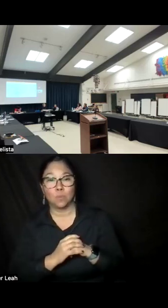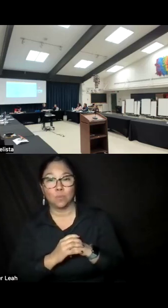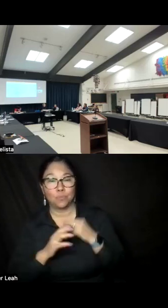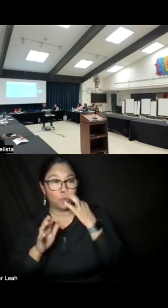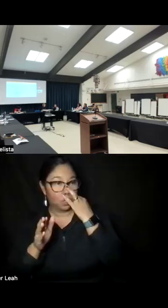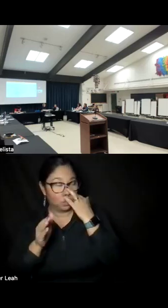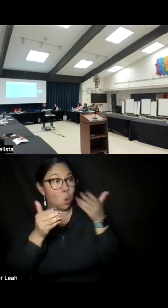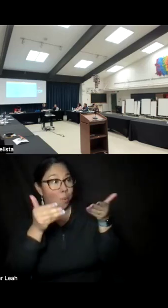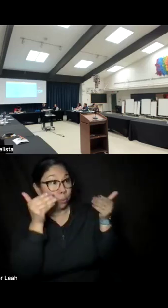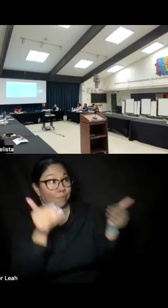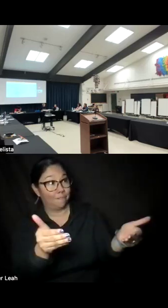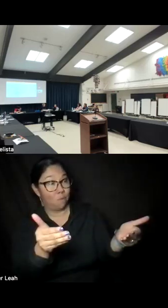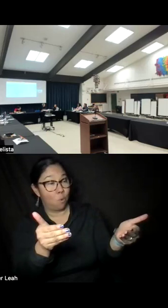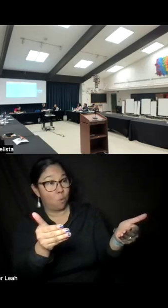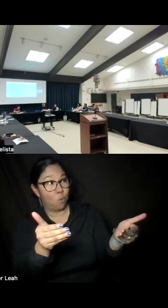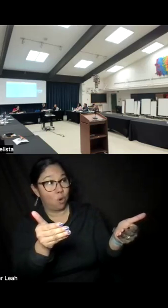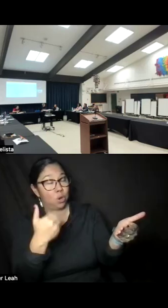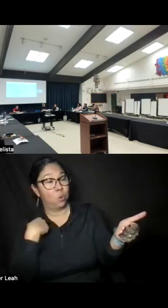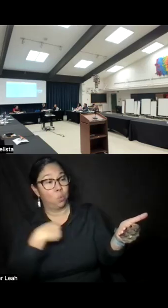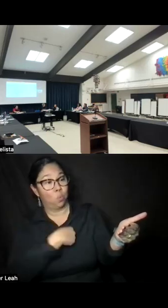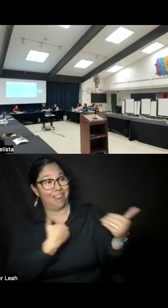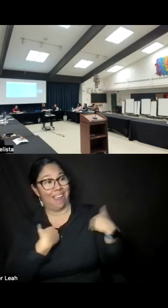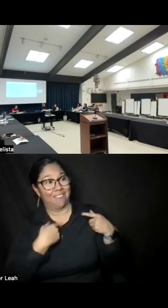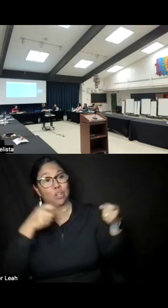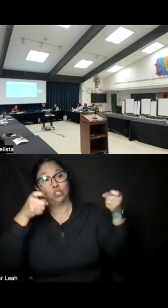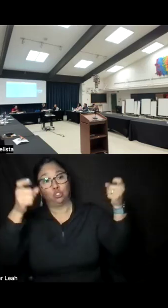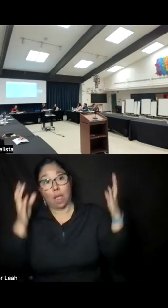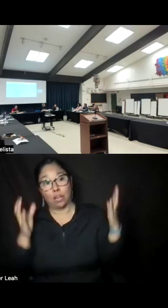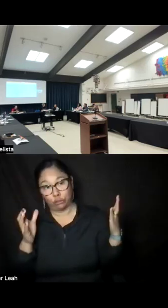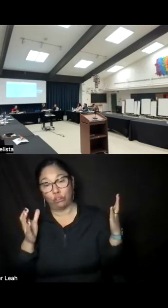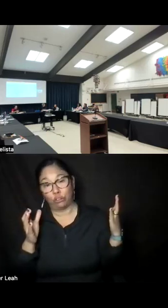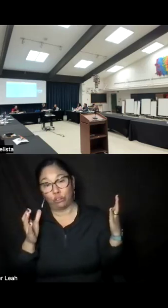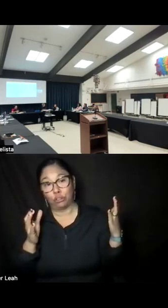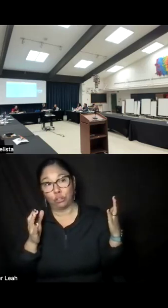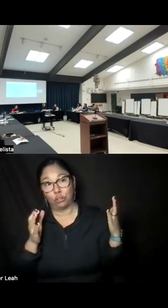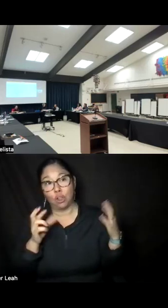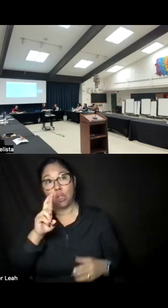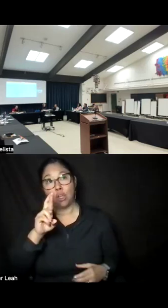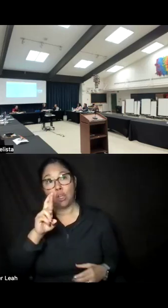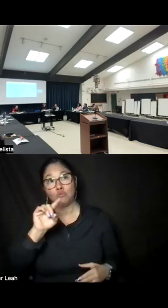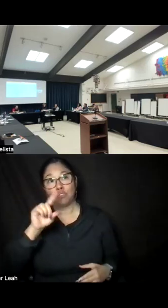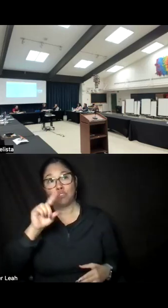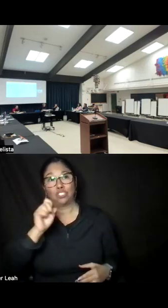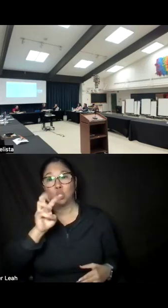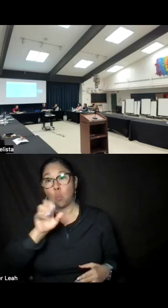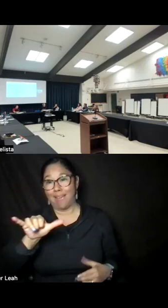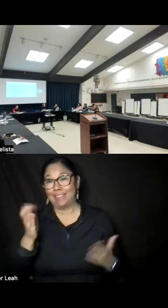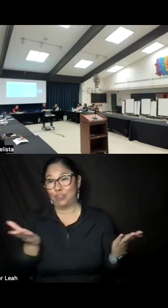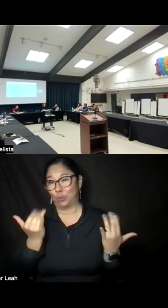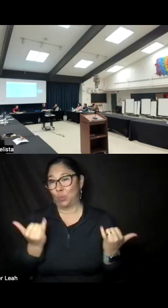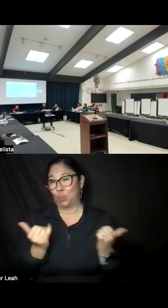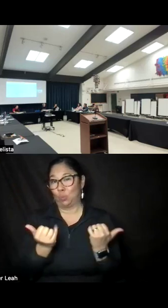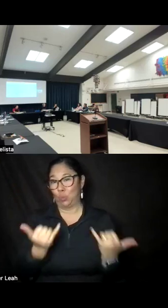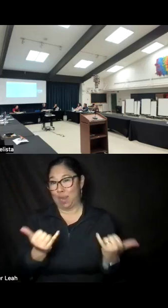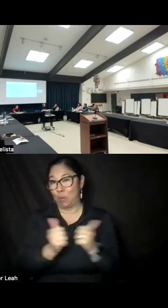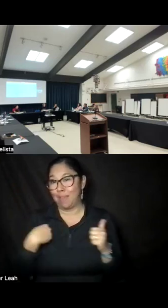So moving forward, we have Grace, Director Ridgway, here with us today. And I know